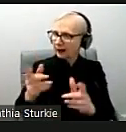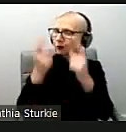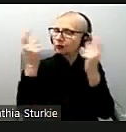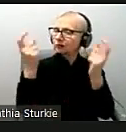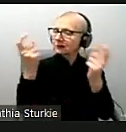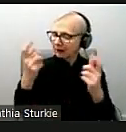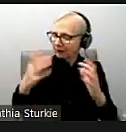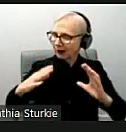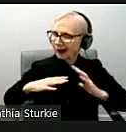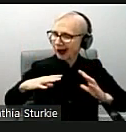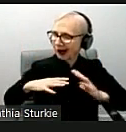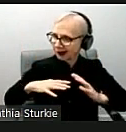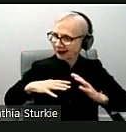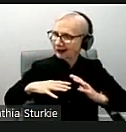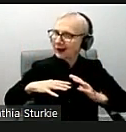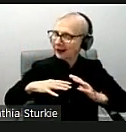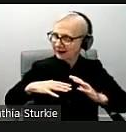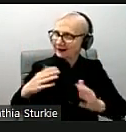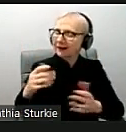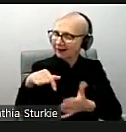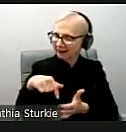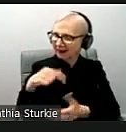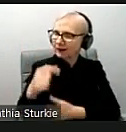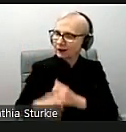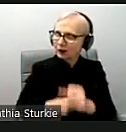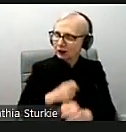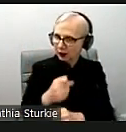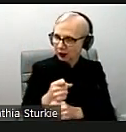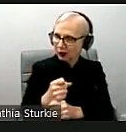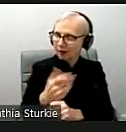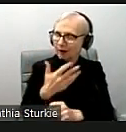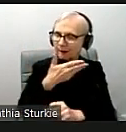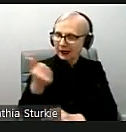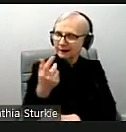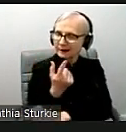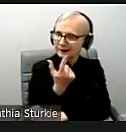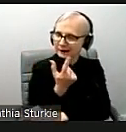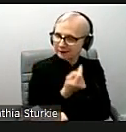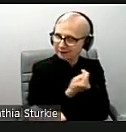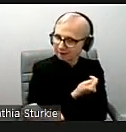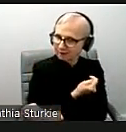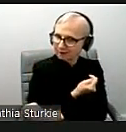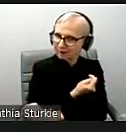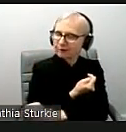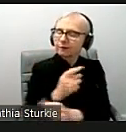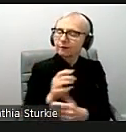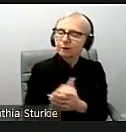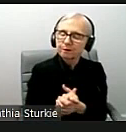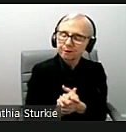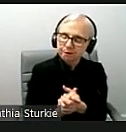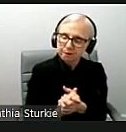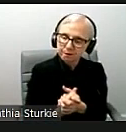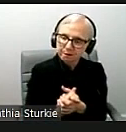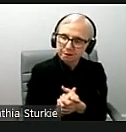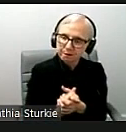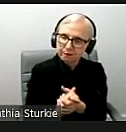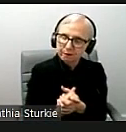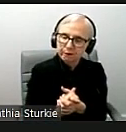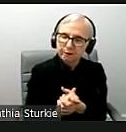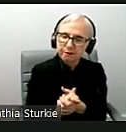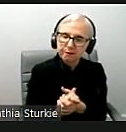year. And obviously the COVID vaccine is the best way to be fully protected as we move into the holiday season. So next